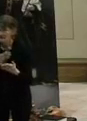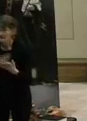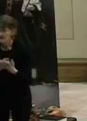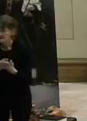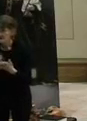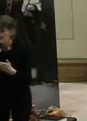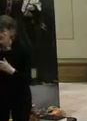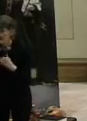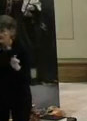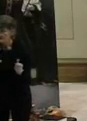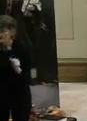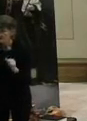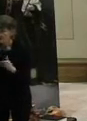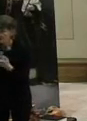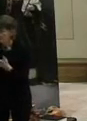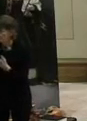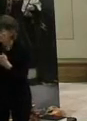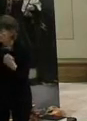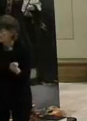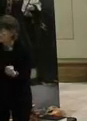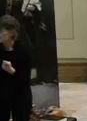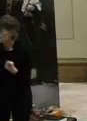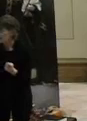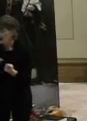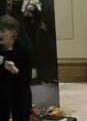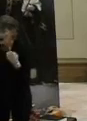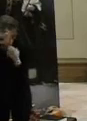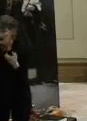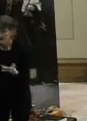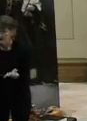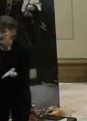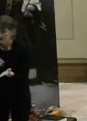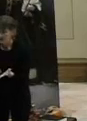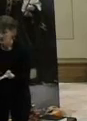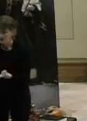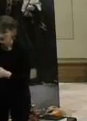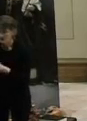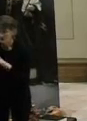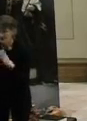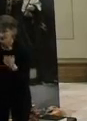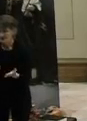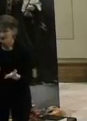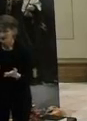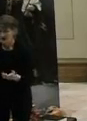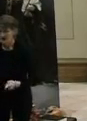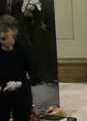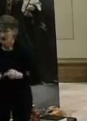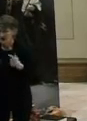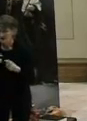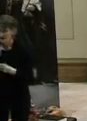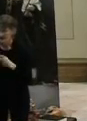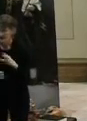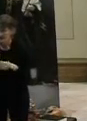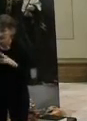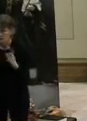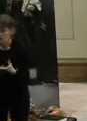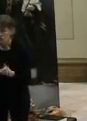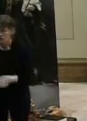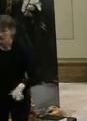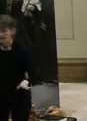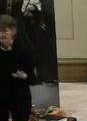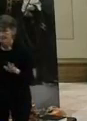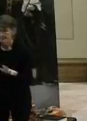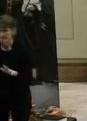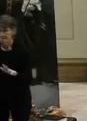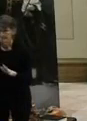I confess one baptism for the forgiveness of sins, and I look forward to the resurrection of the dead and the life of the